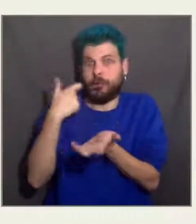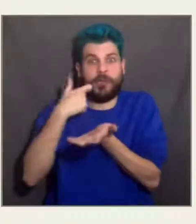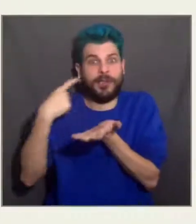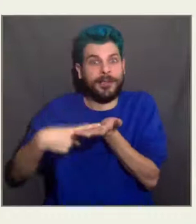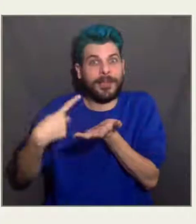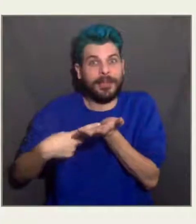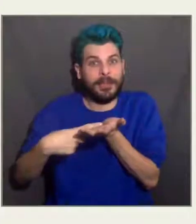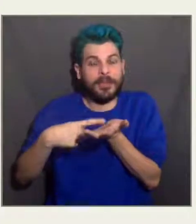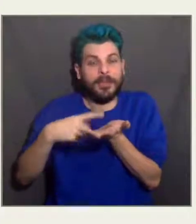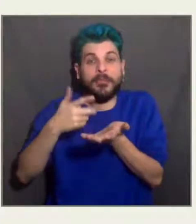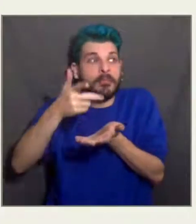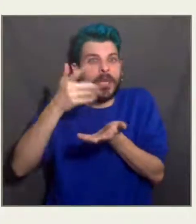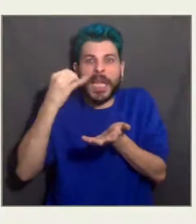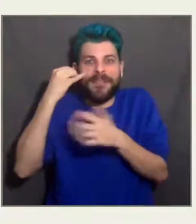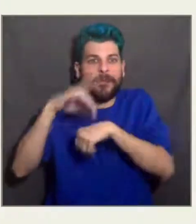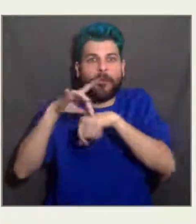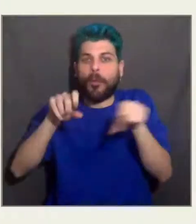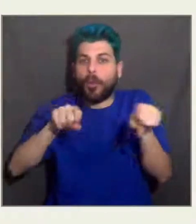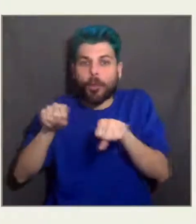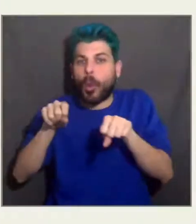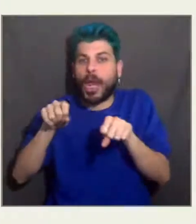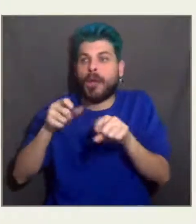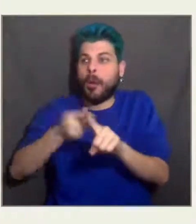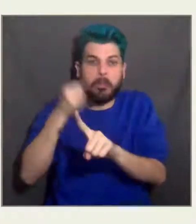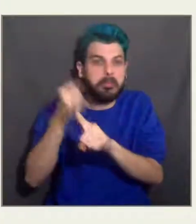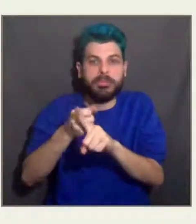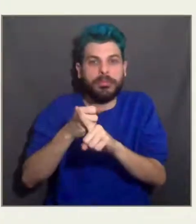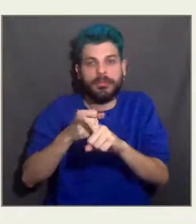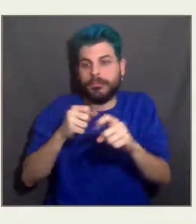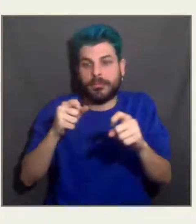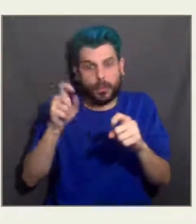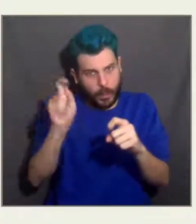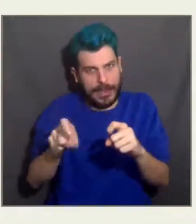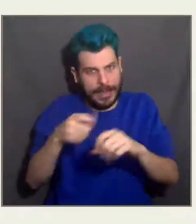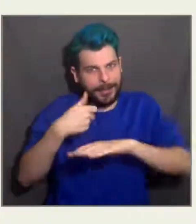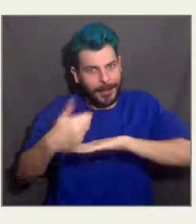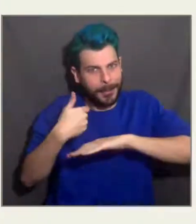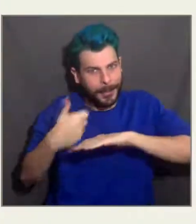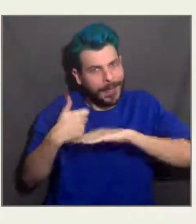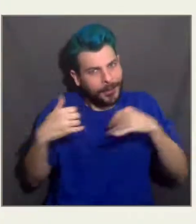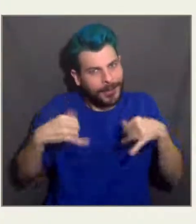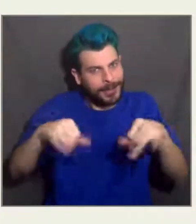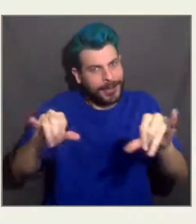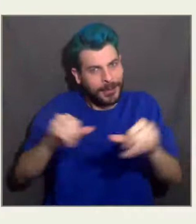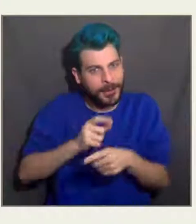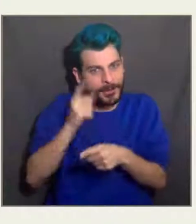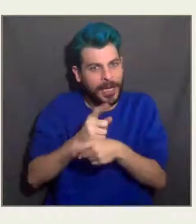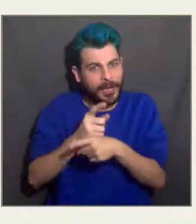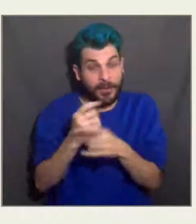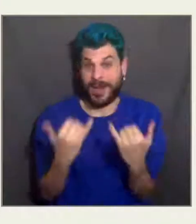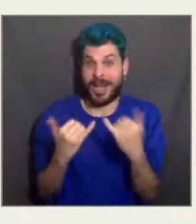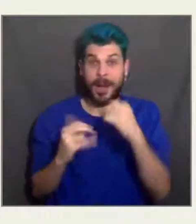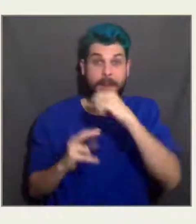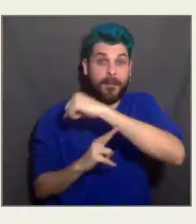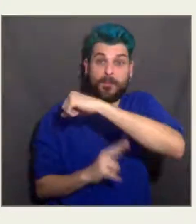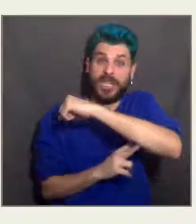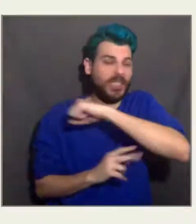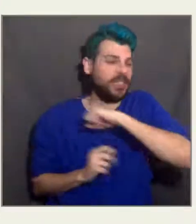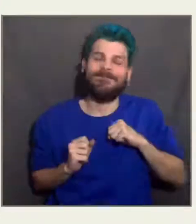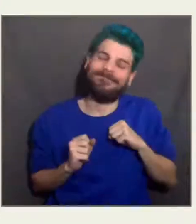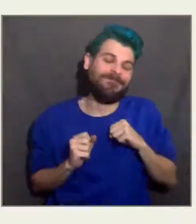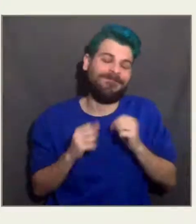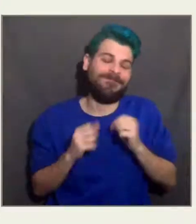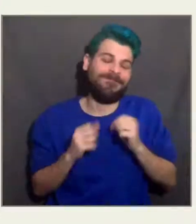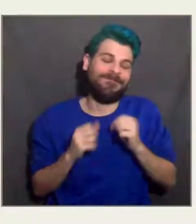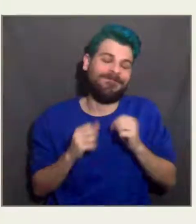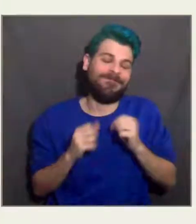I-5 bridge needs to be replaced, right? Because it is not ready for the big one, right? It will come